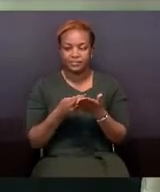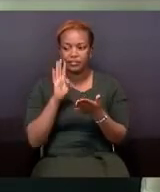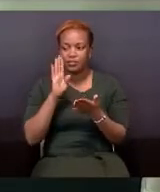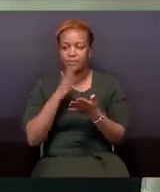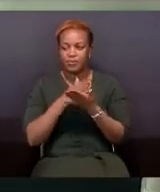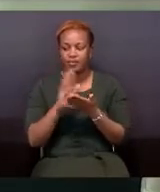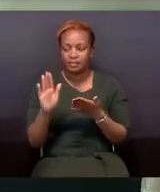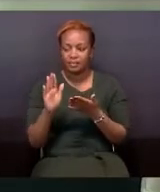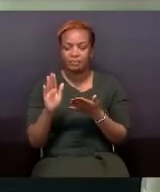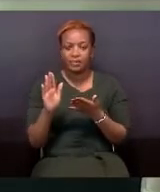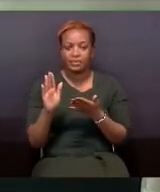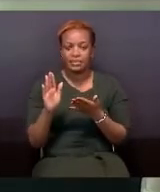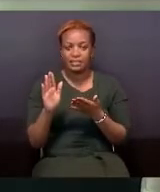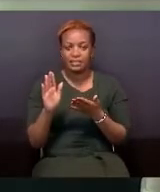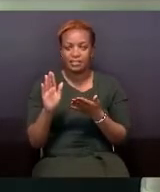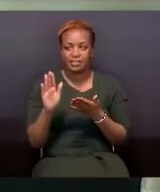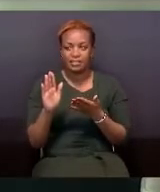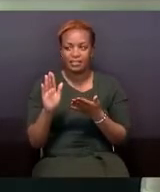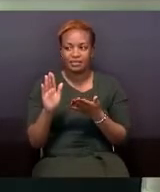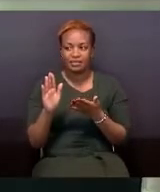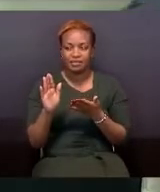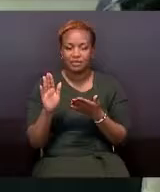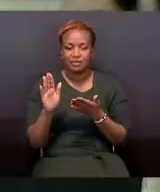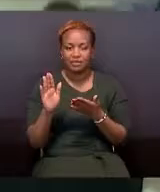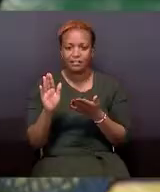of what changes the world order.